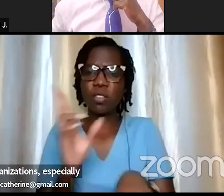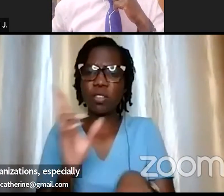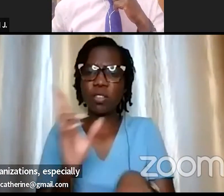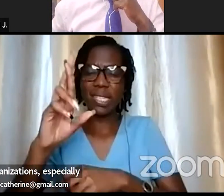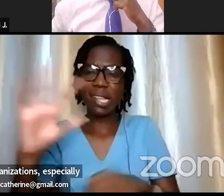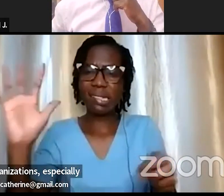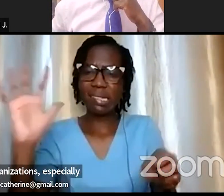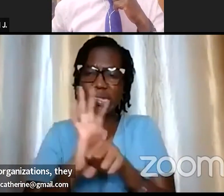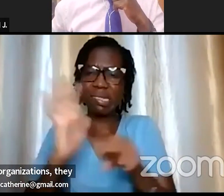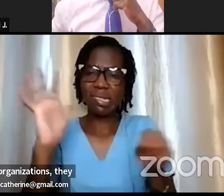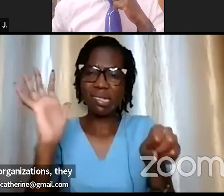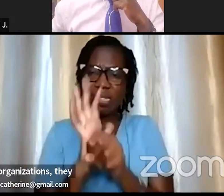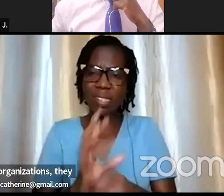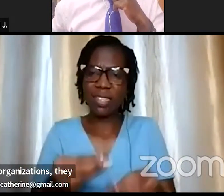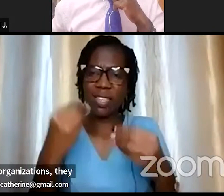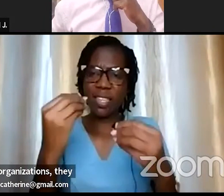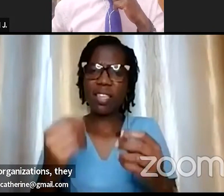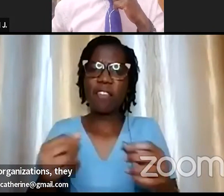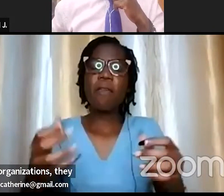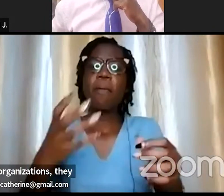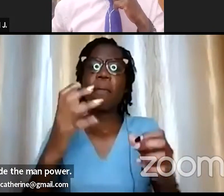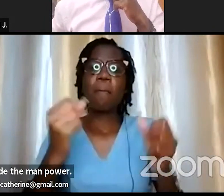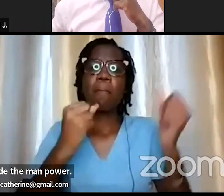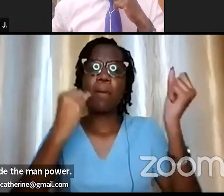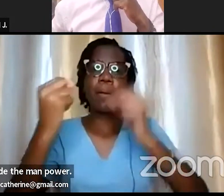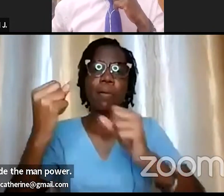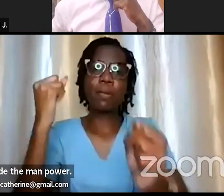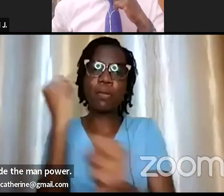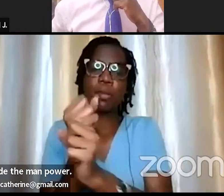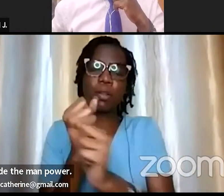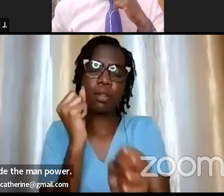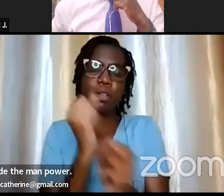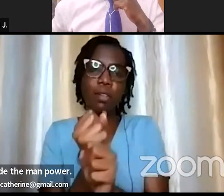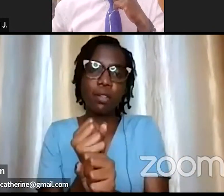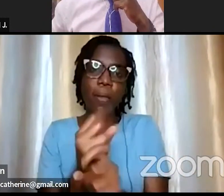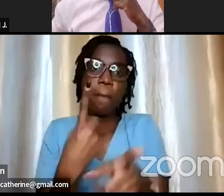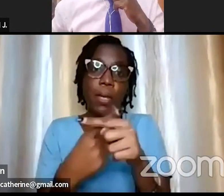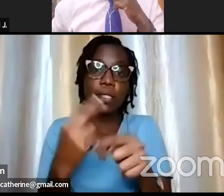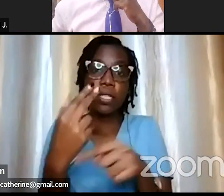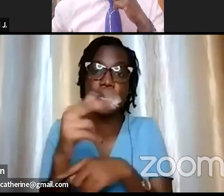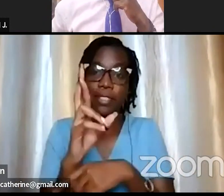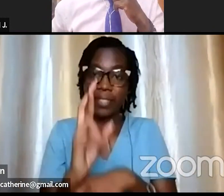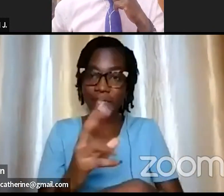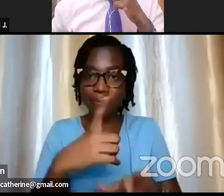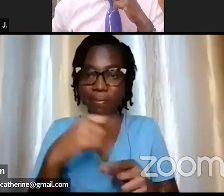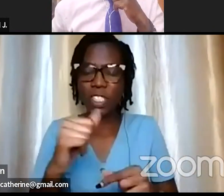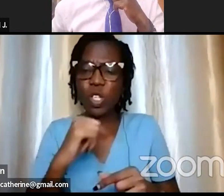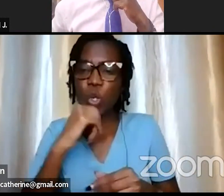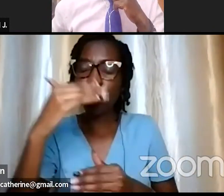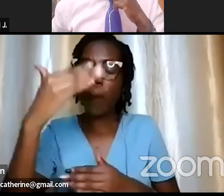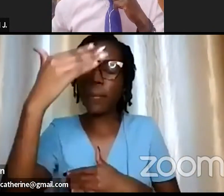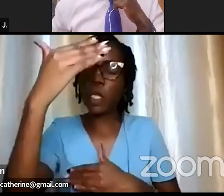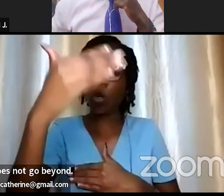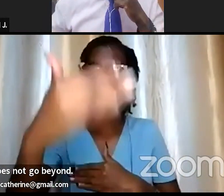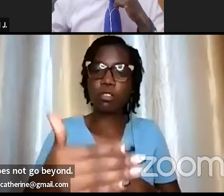the manpower, right? But then the HR does not go beyond